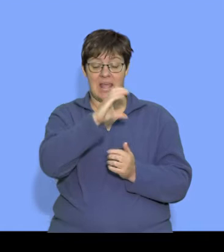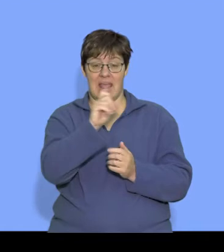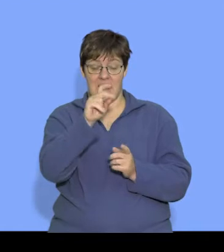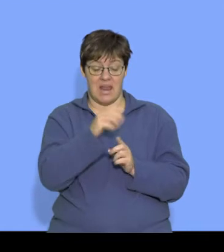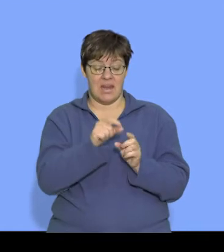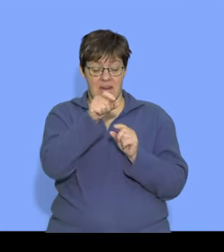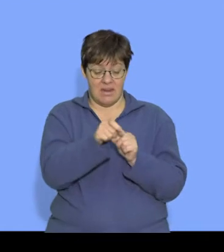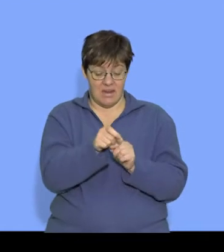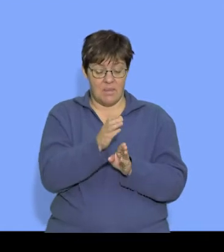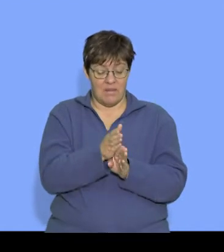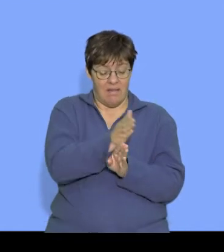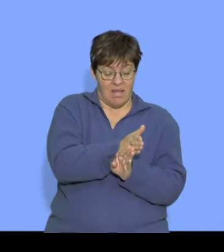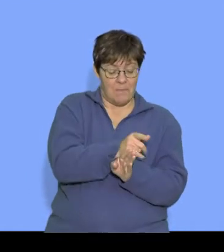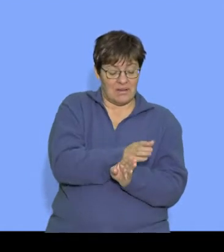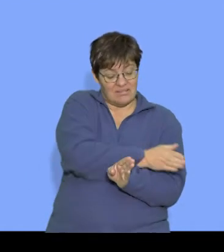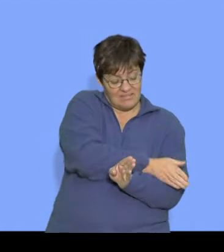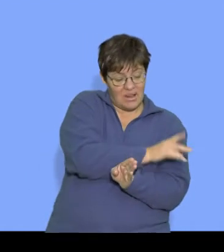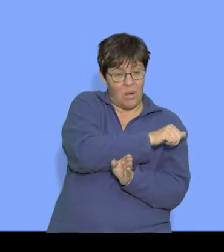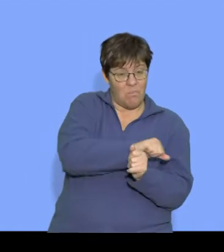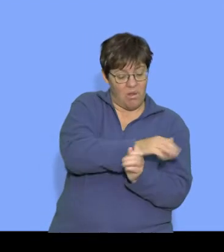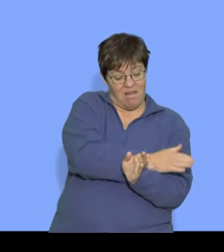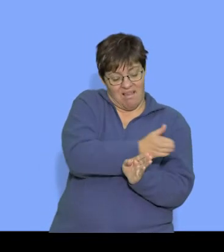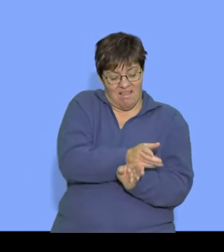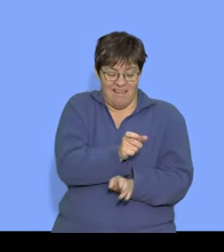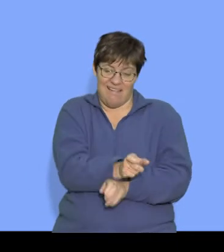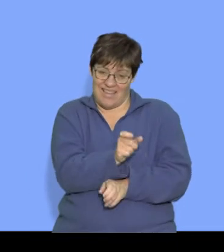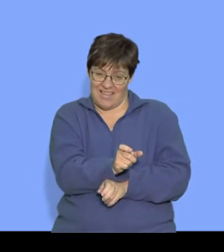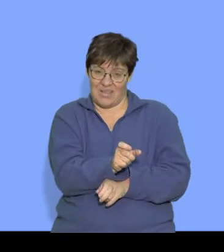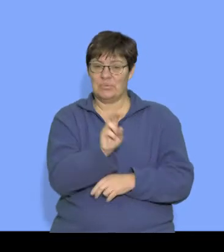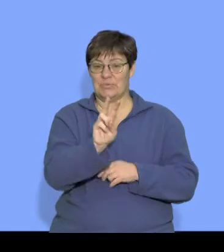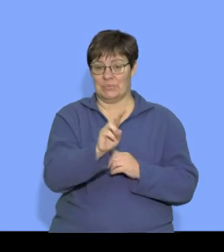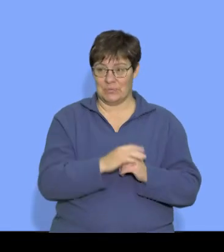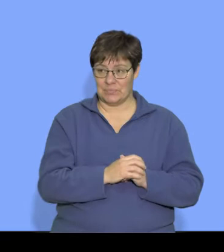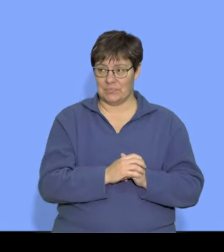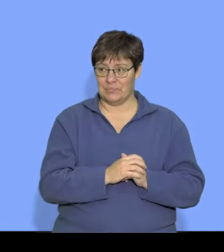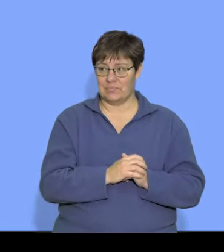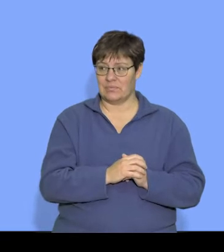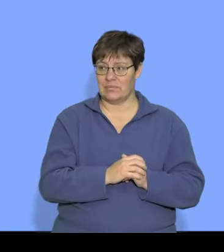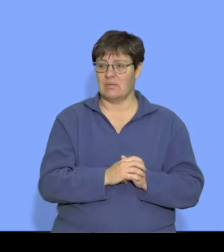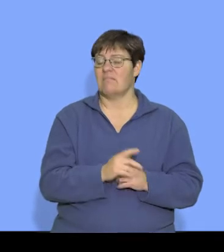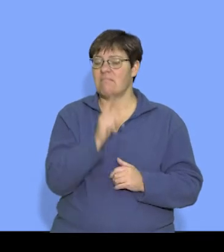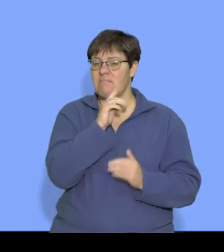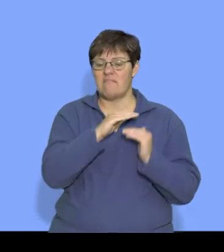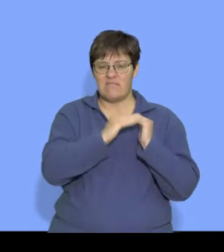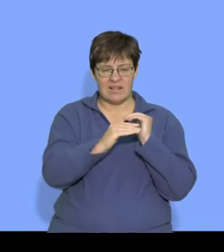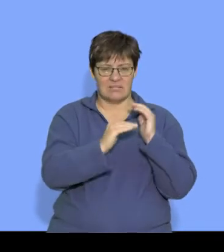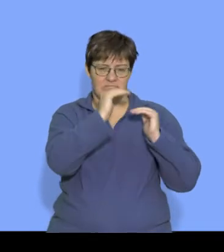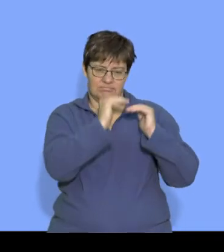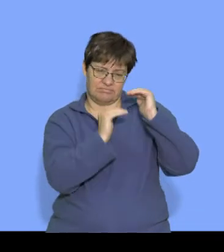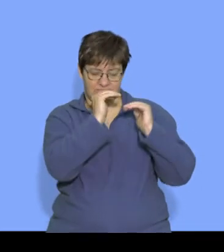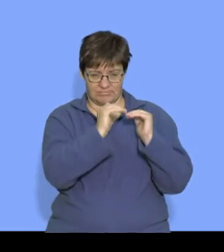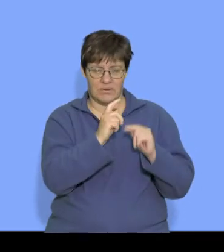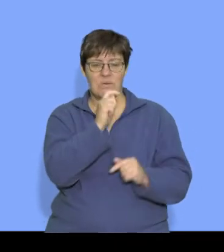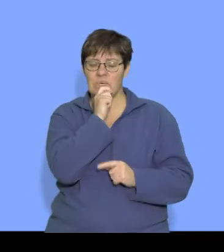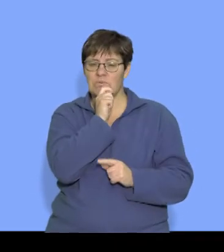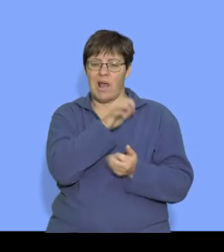in front of your molars. So your premolars, again, let's look at them. They're generally flat and uneven. They're